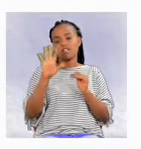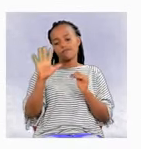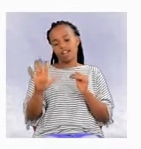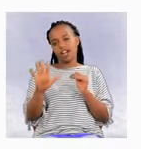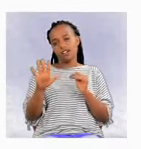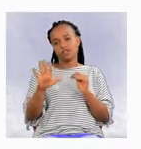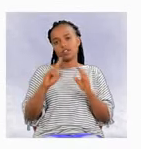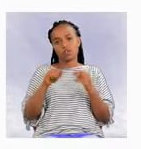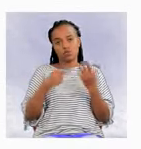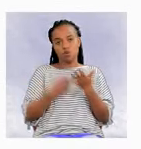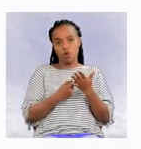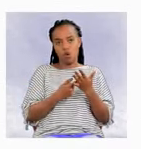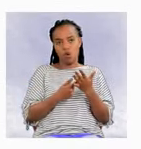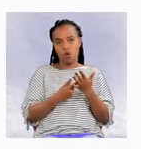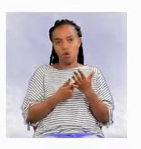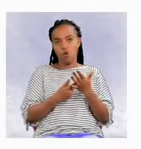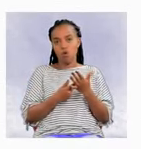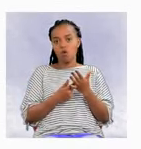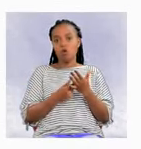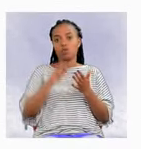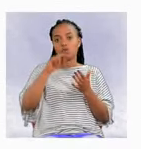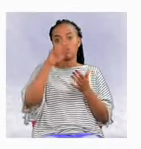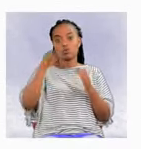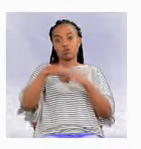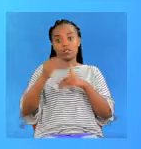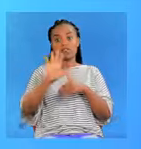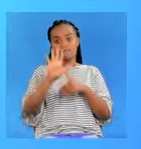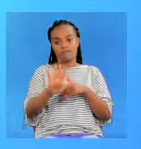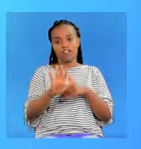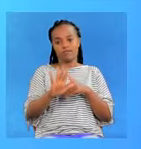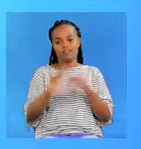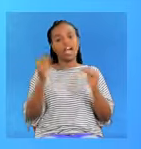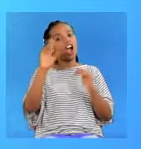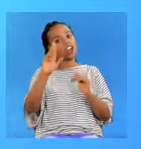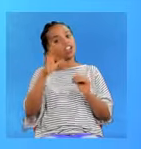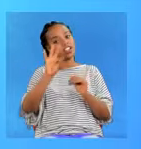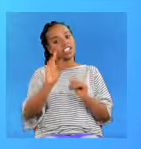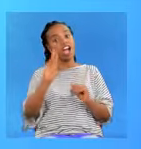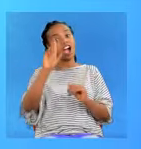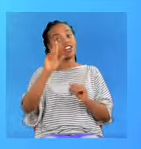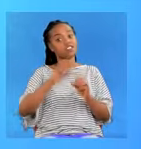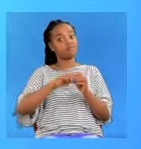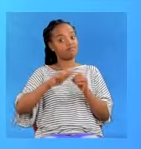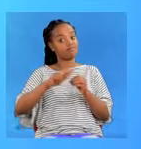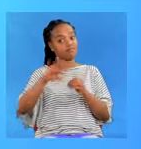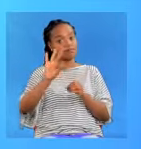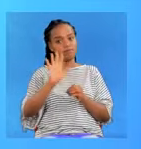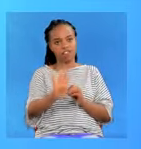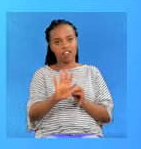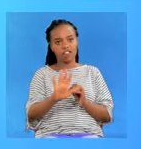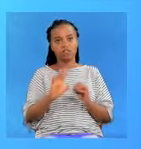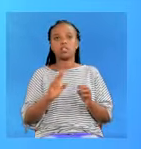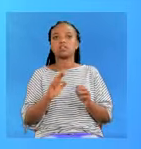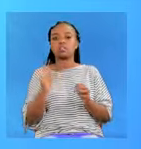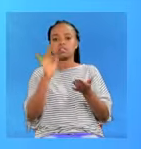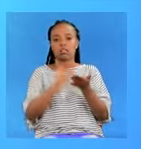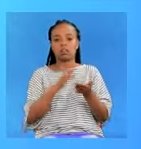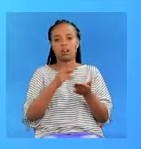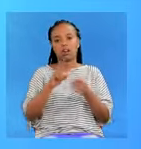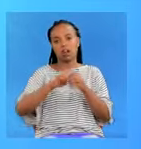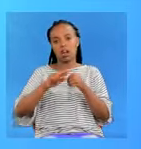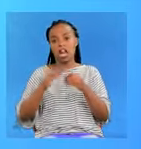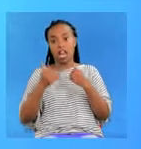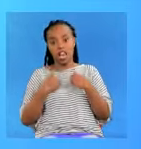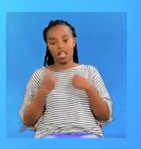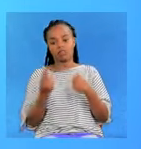25. So the radius is 5. Once you have the radius center, so you can apply the formula and write the